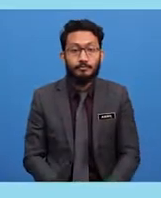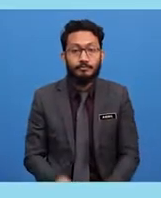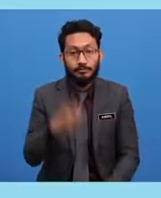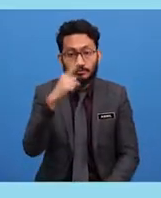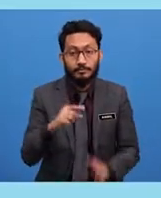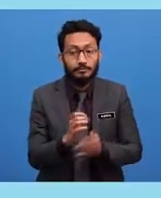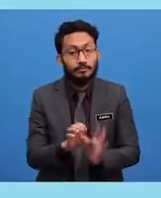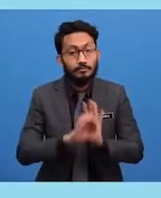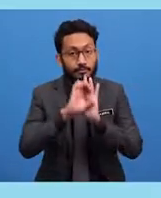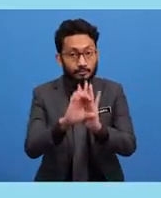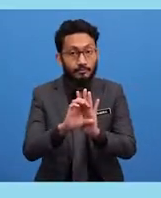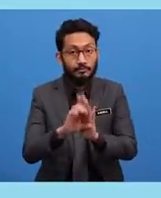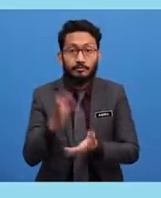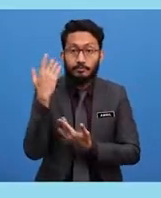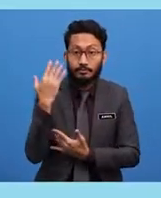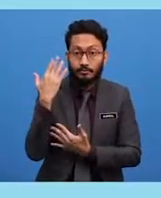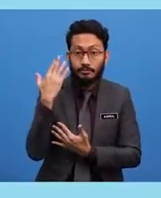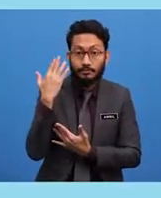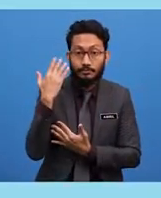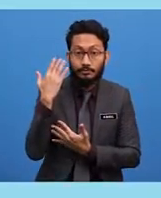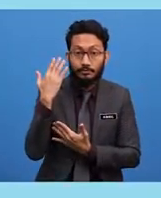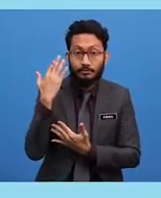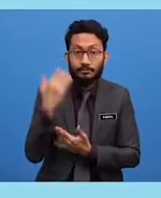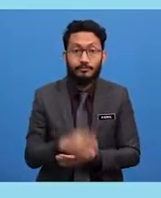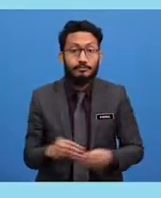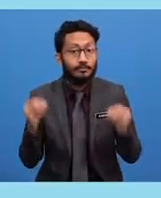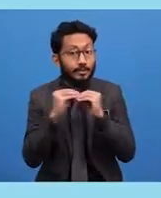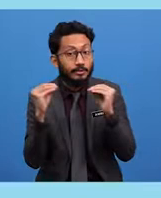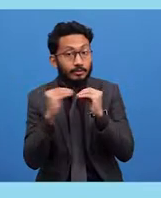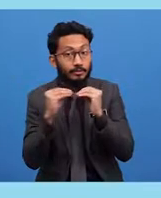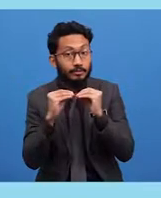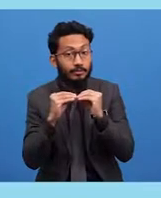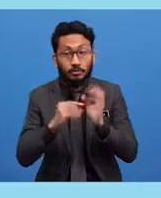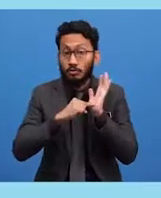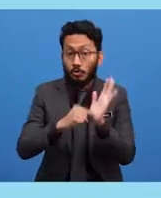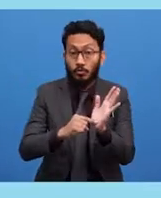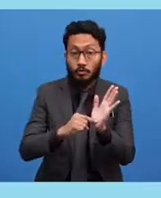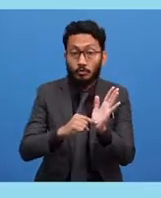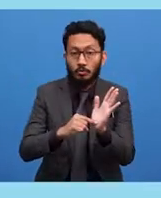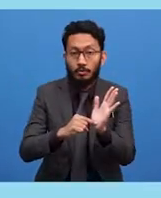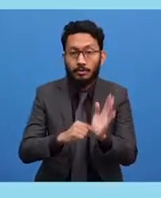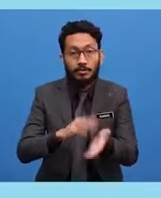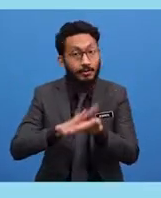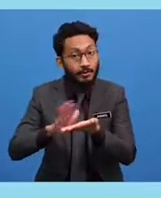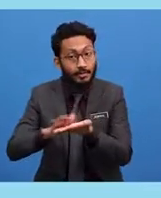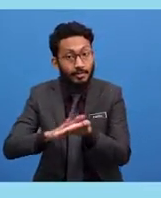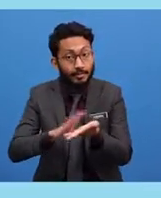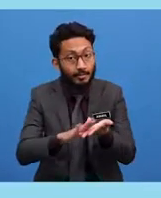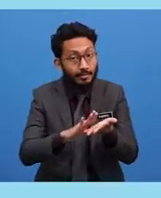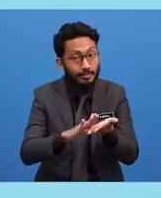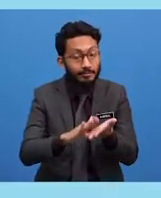example, wait, kiss, show, clean.